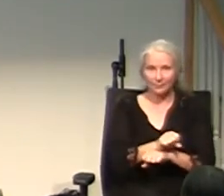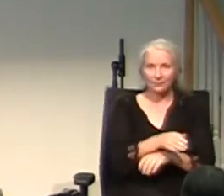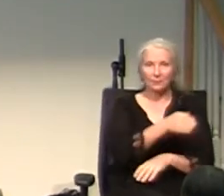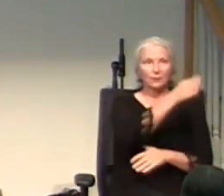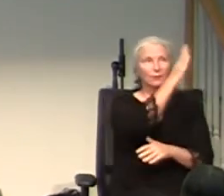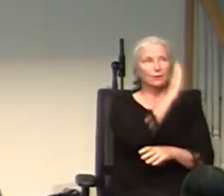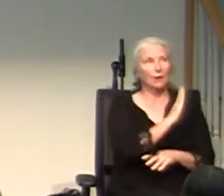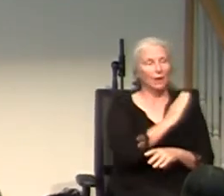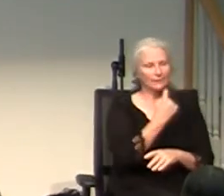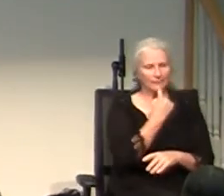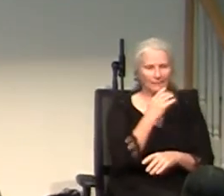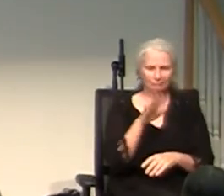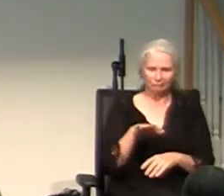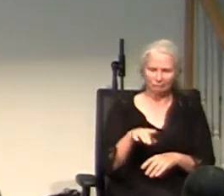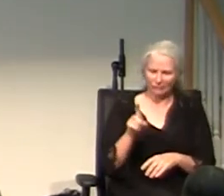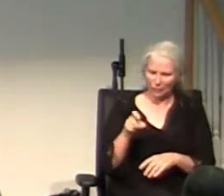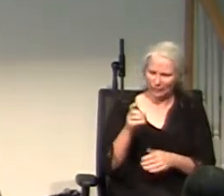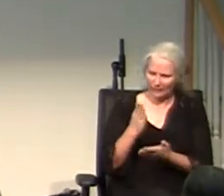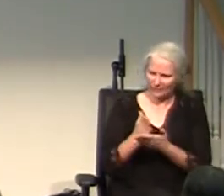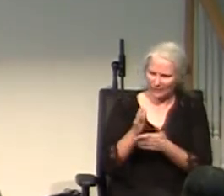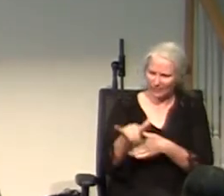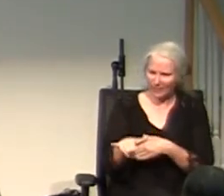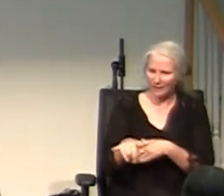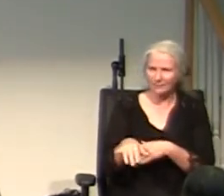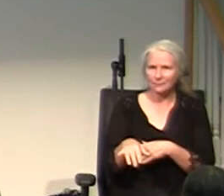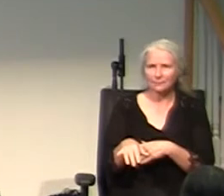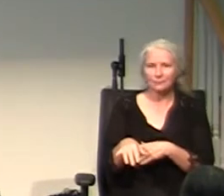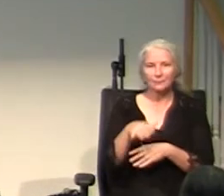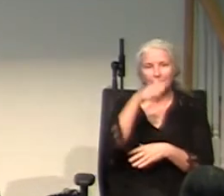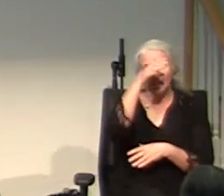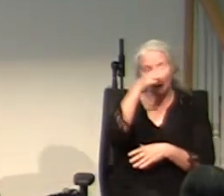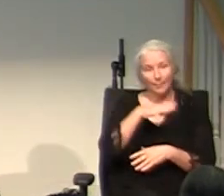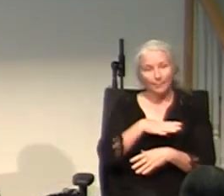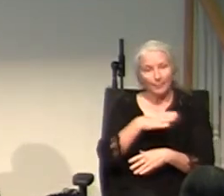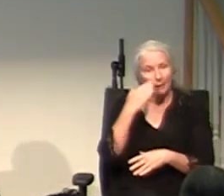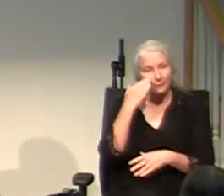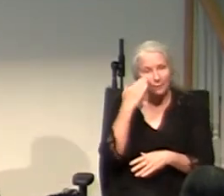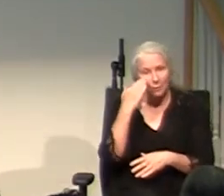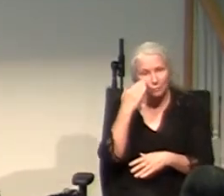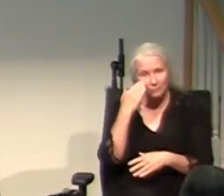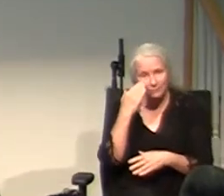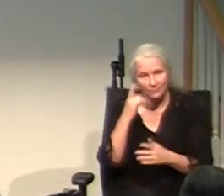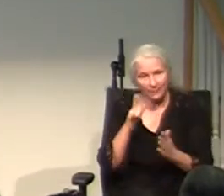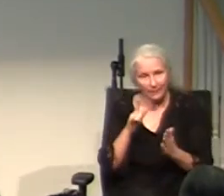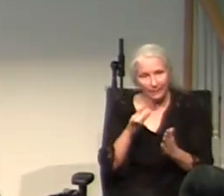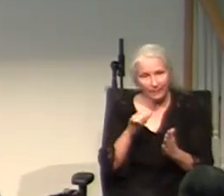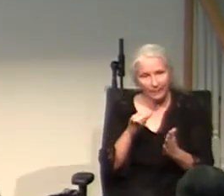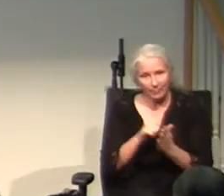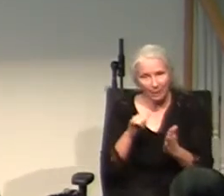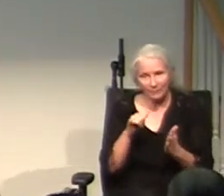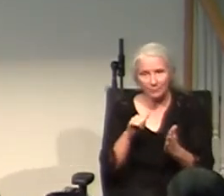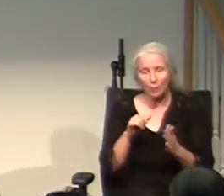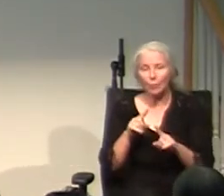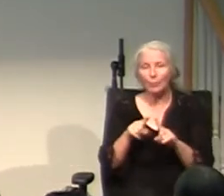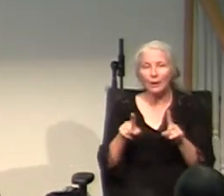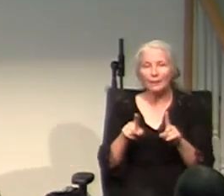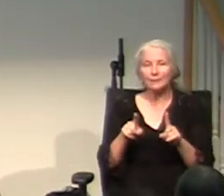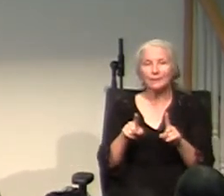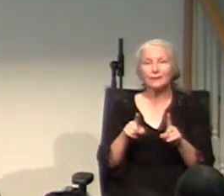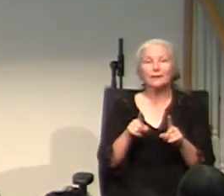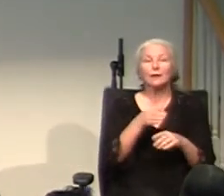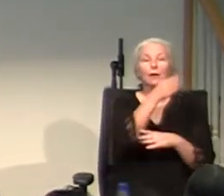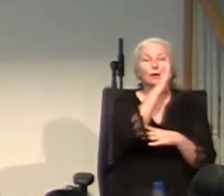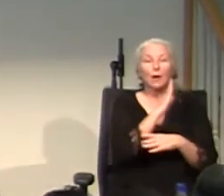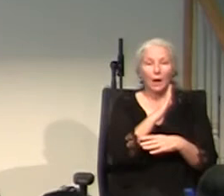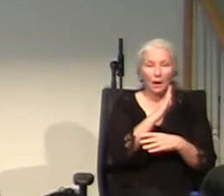that. And he knows it's impossible, but he has built within us a chemical factory,